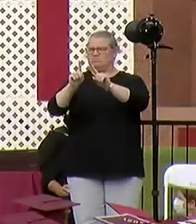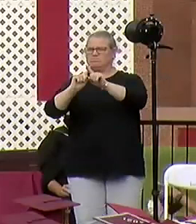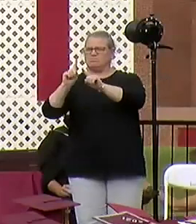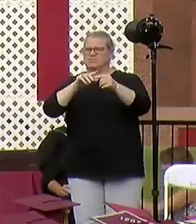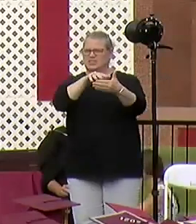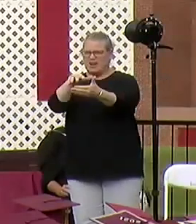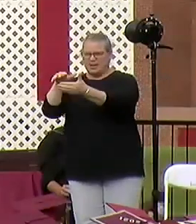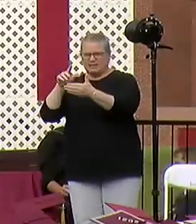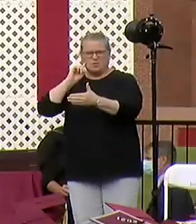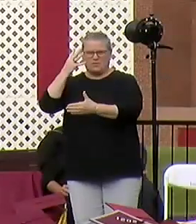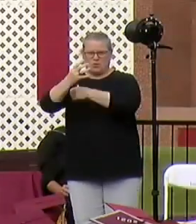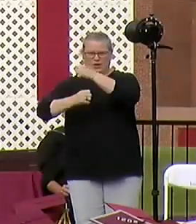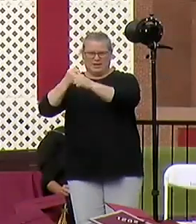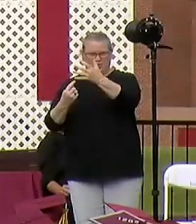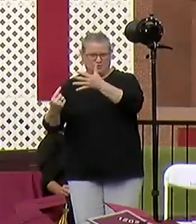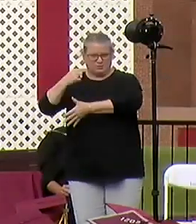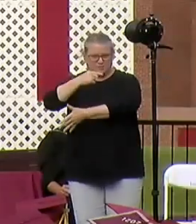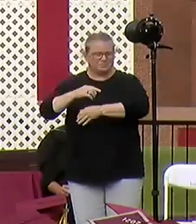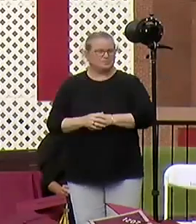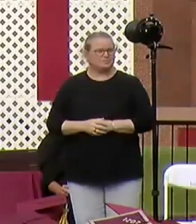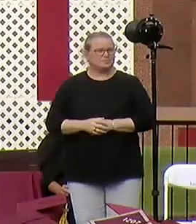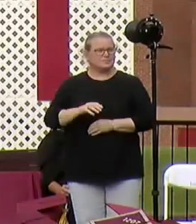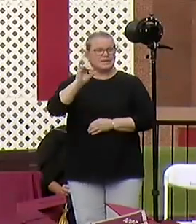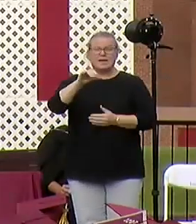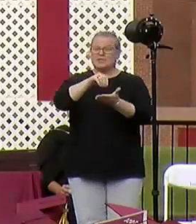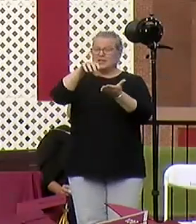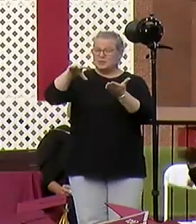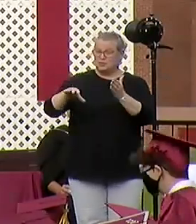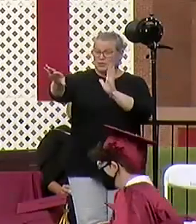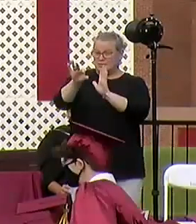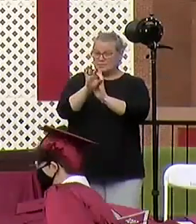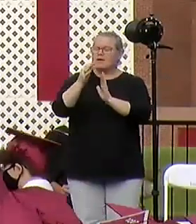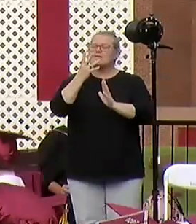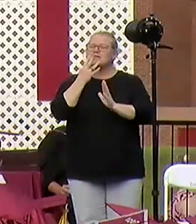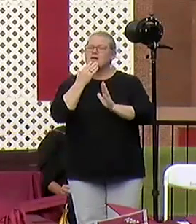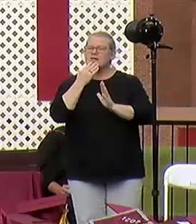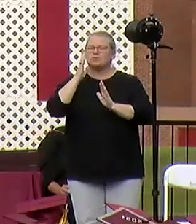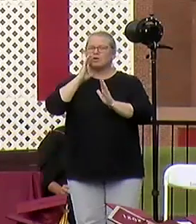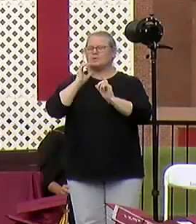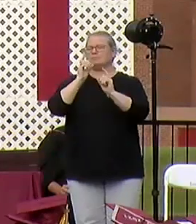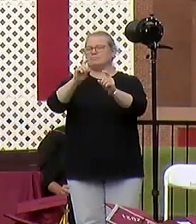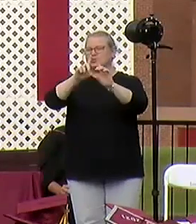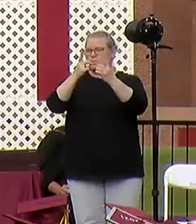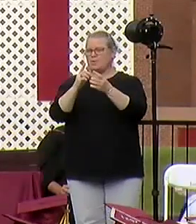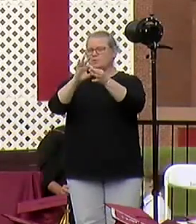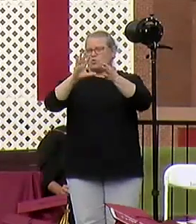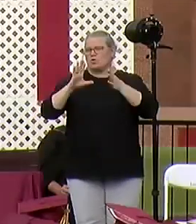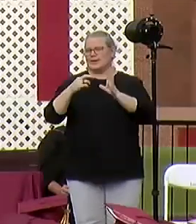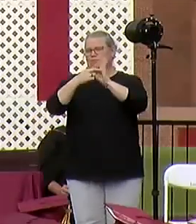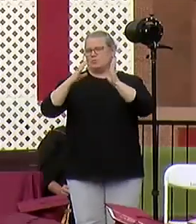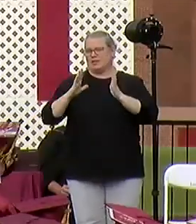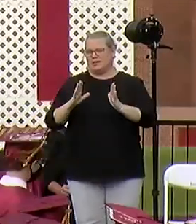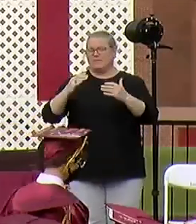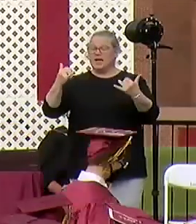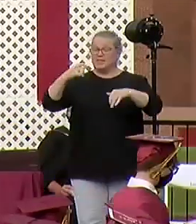4 years. The colors presented to selected students will be presented by the department's coordinator or representative. At this